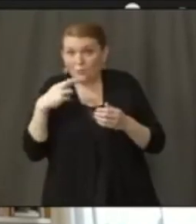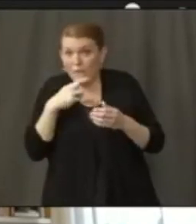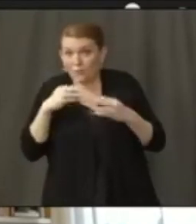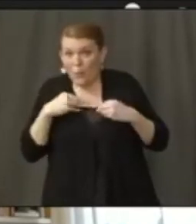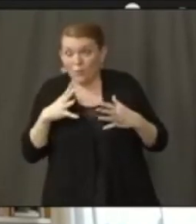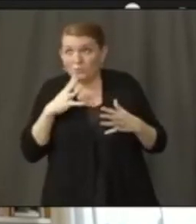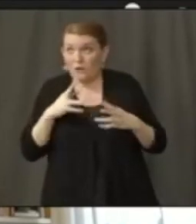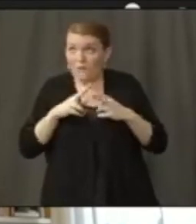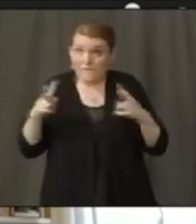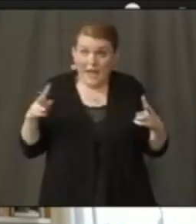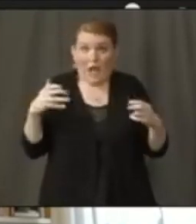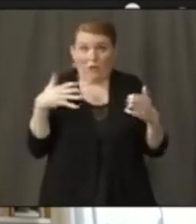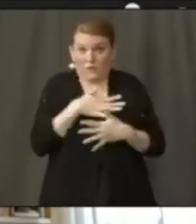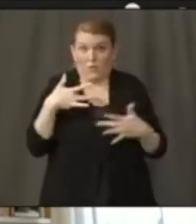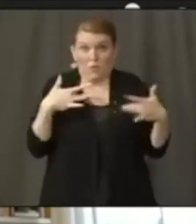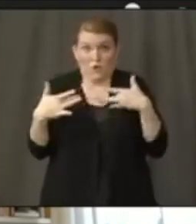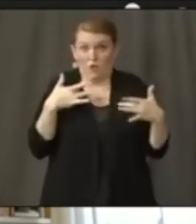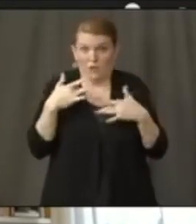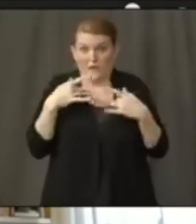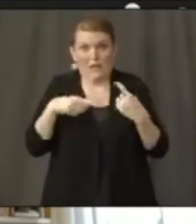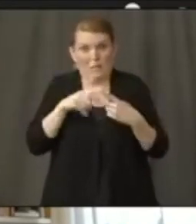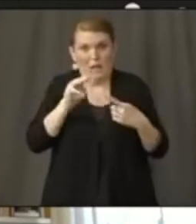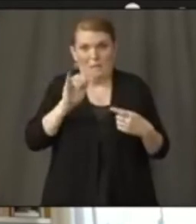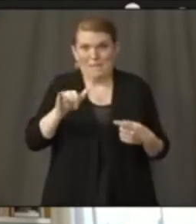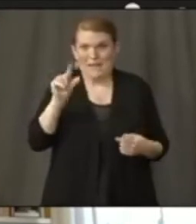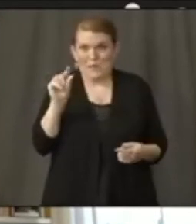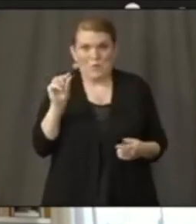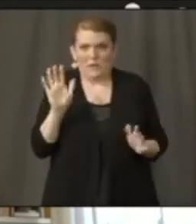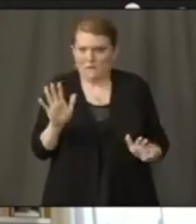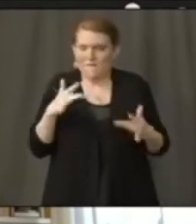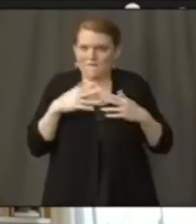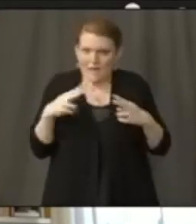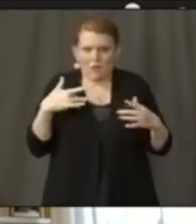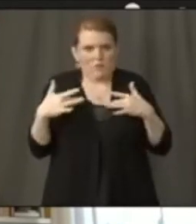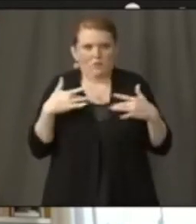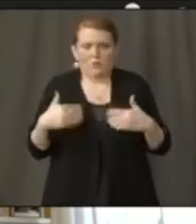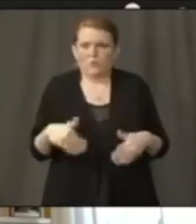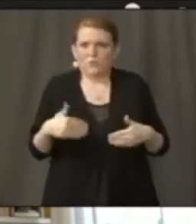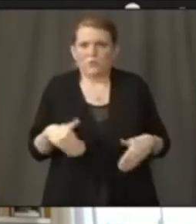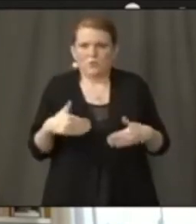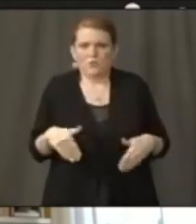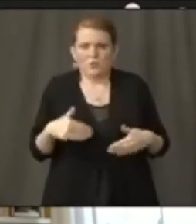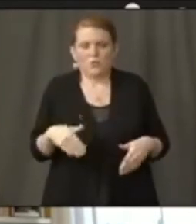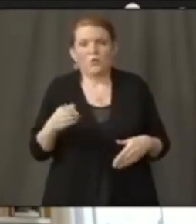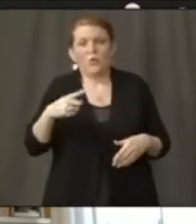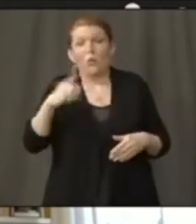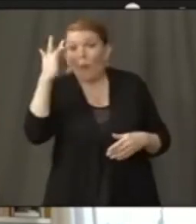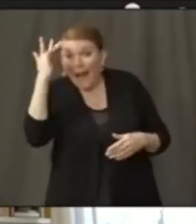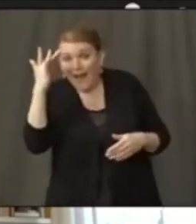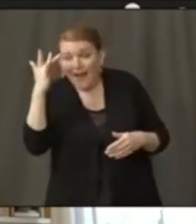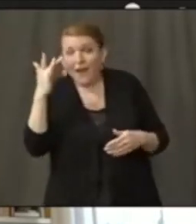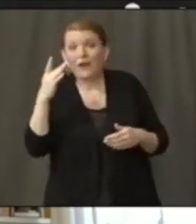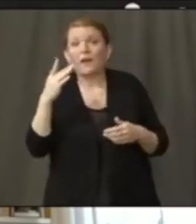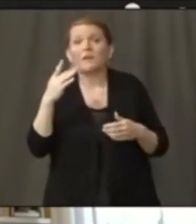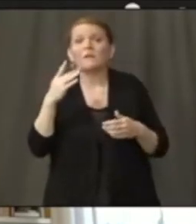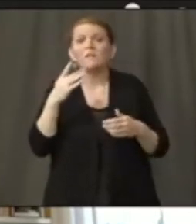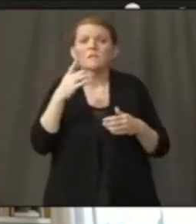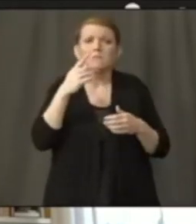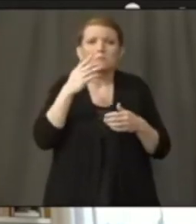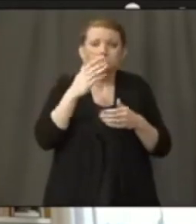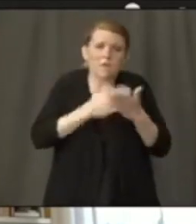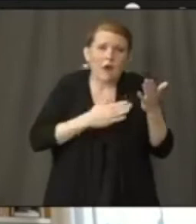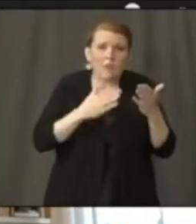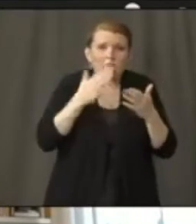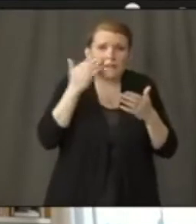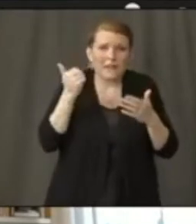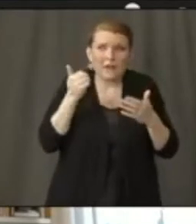you know, some of the things I mentioned a little bit earlier, but concerned with getting the proper equipment in time, having the PPE available for